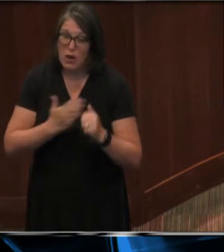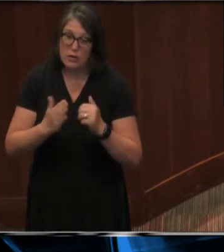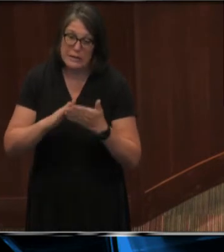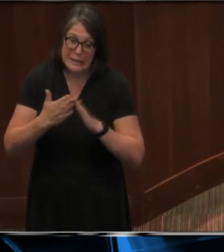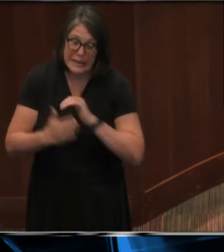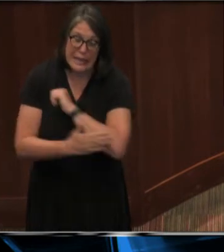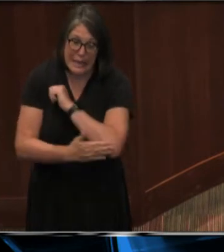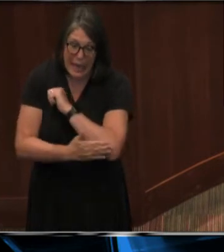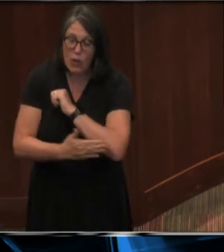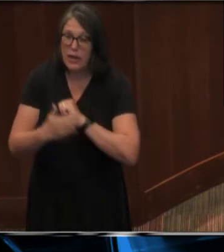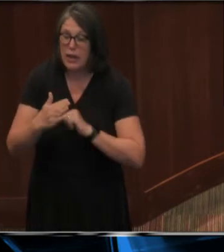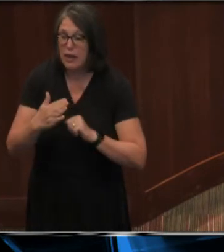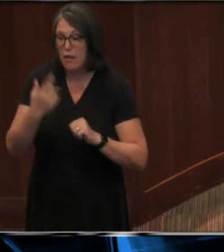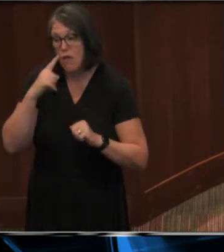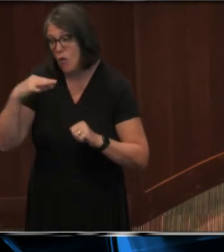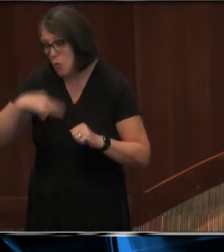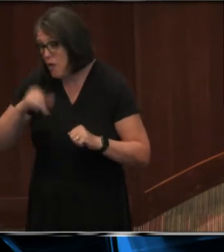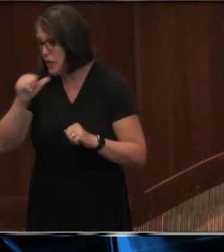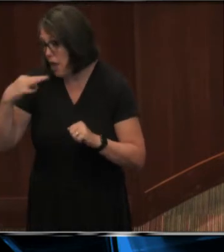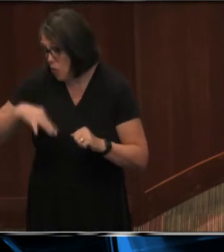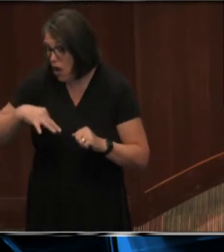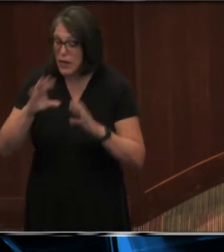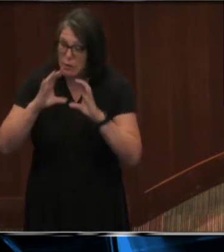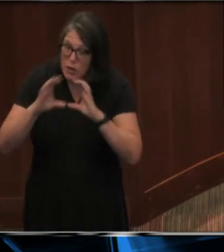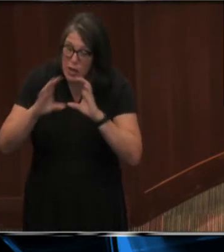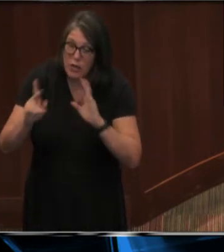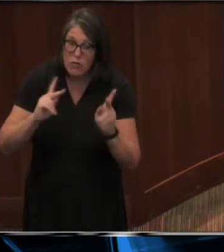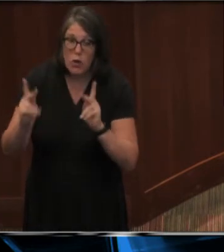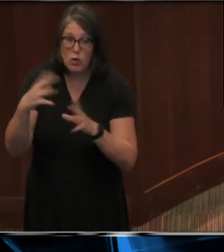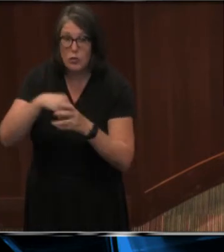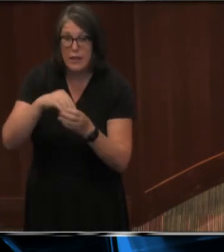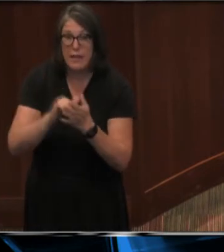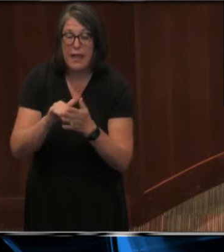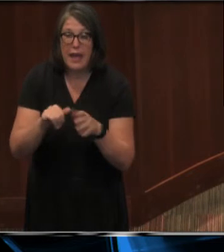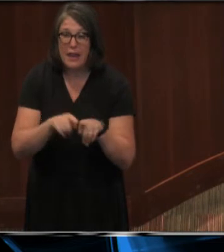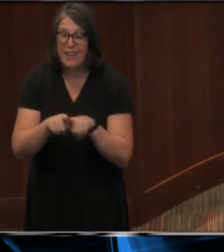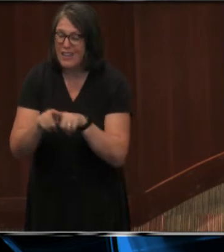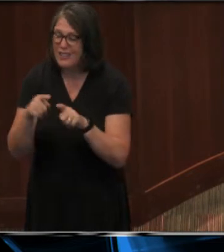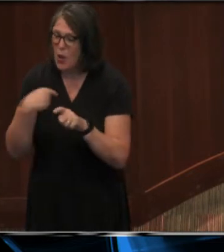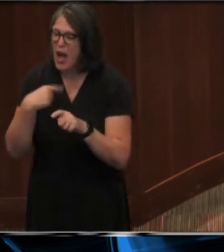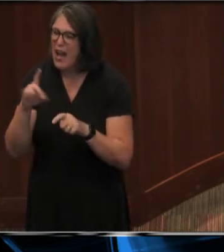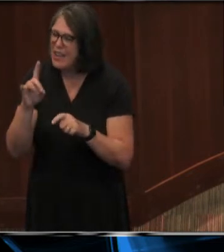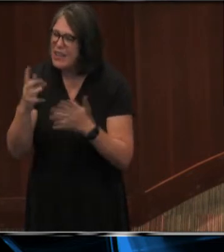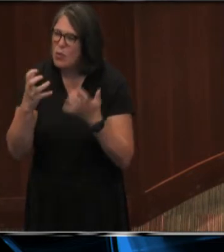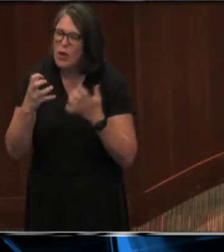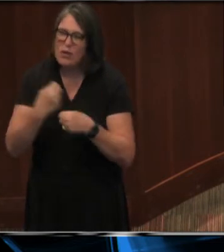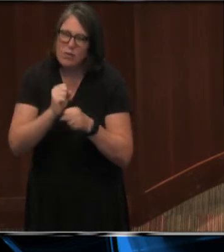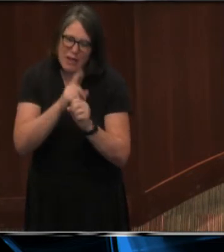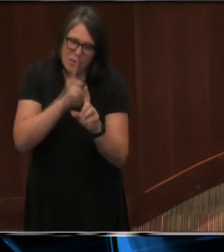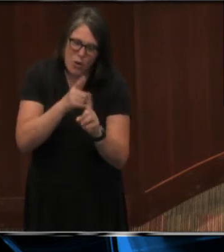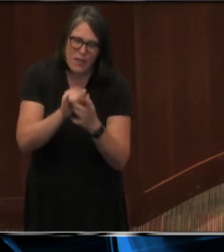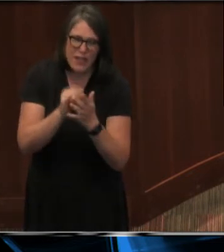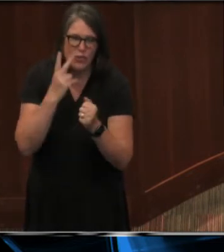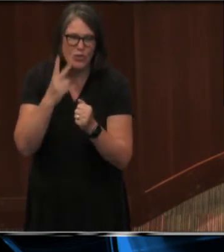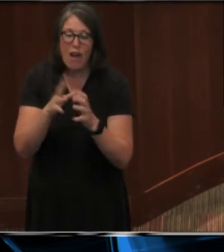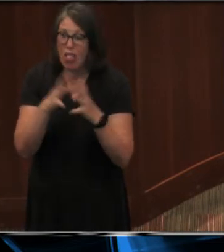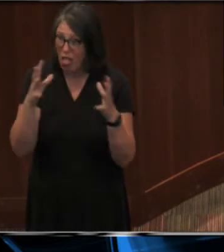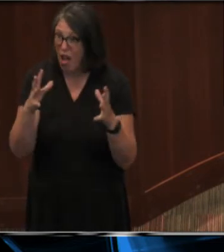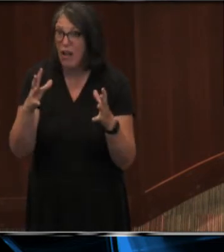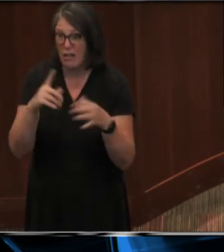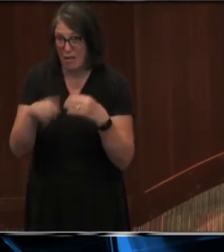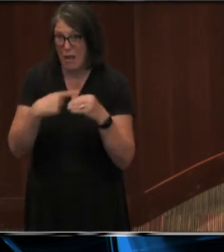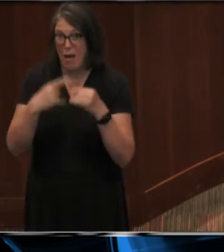county, for-profit, nonprofit communication folks within that. And, I did want to make the point that you were seeing a lot about